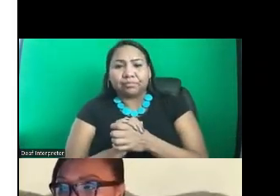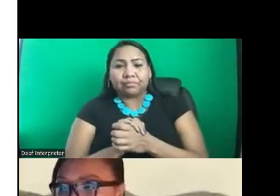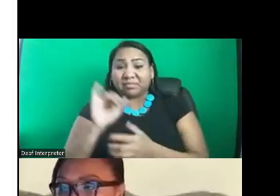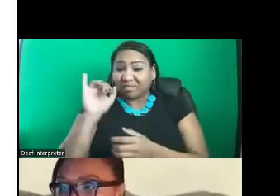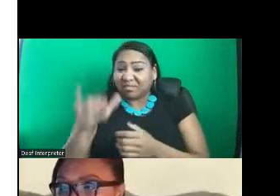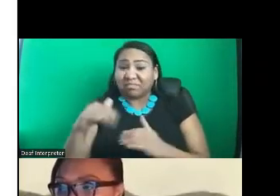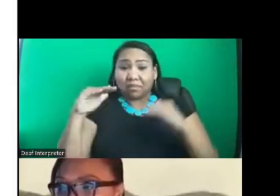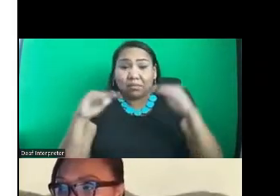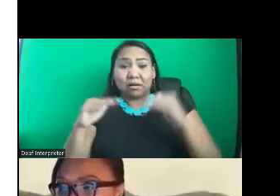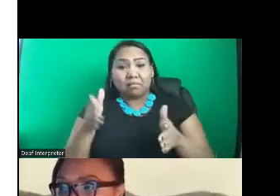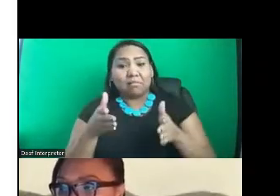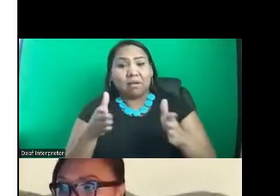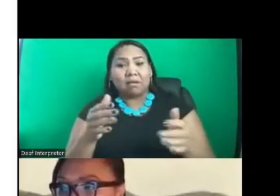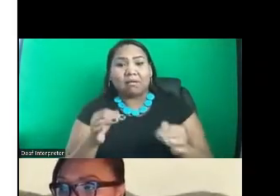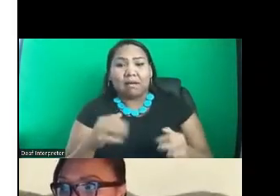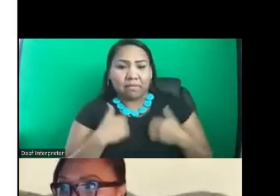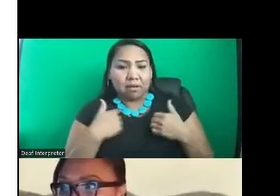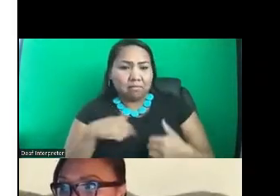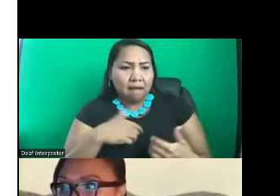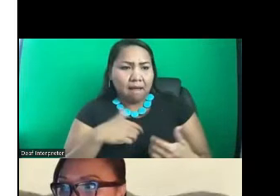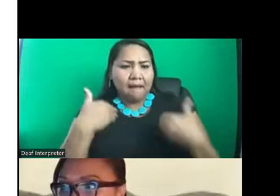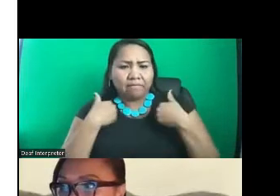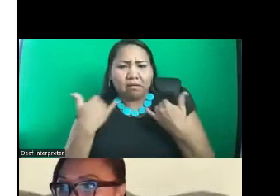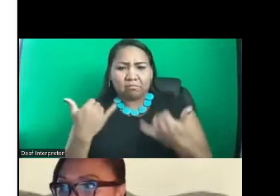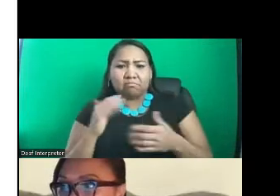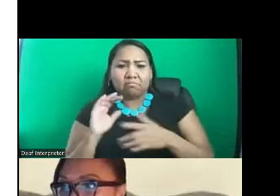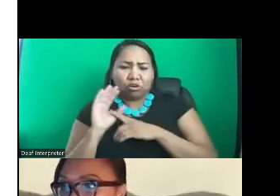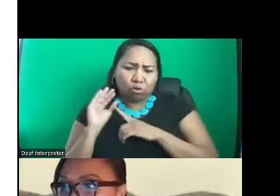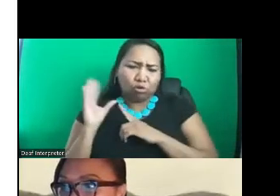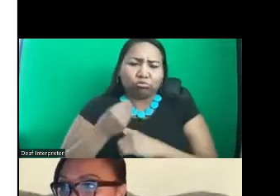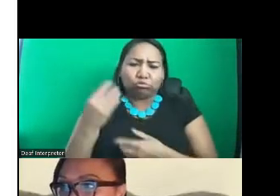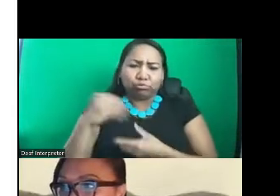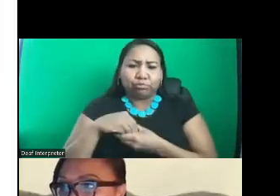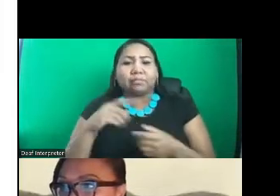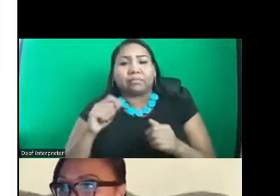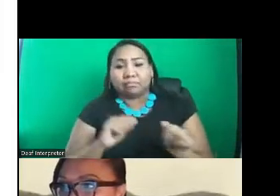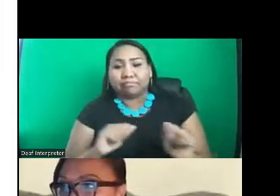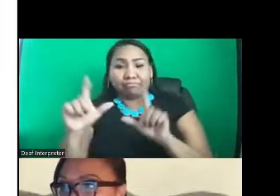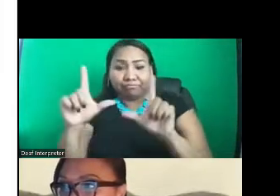we have in our culture. Next slide, please.